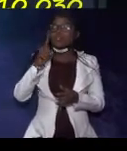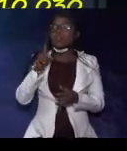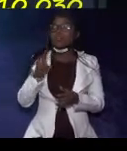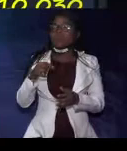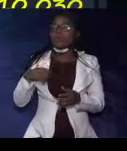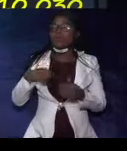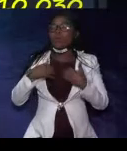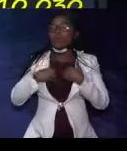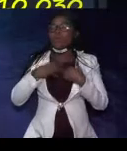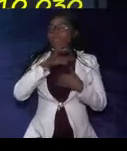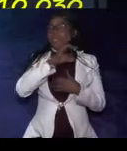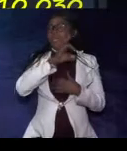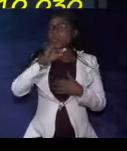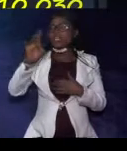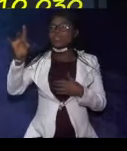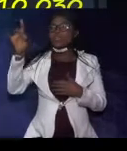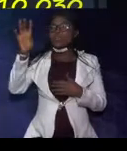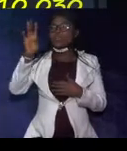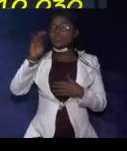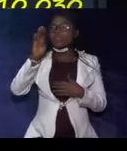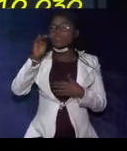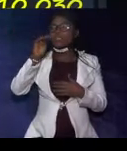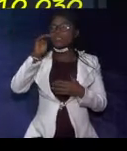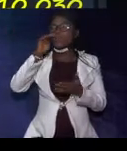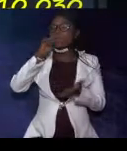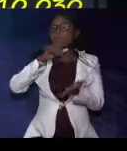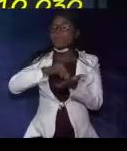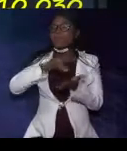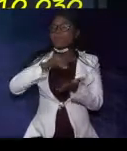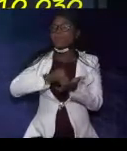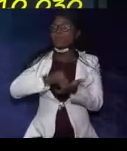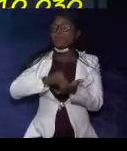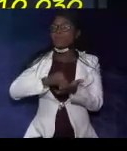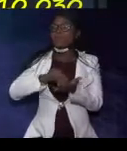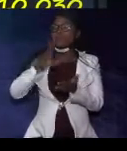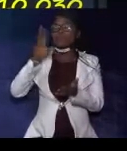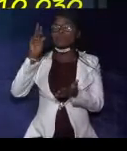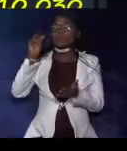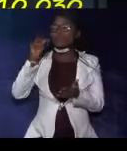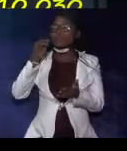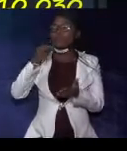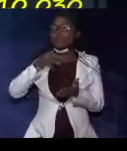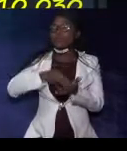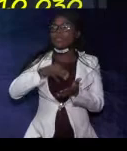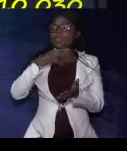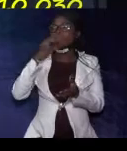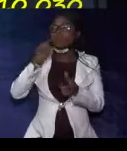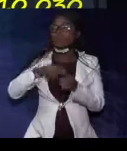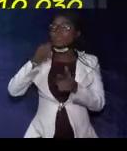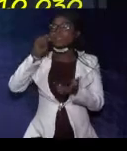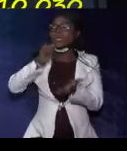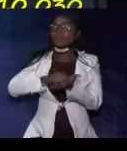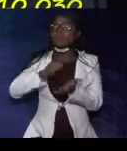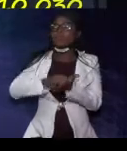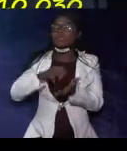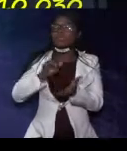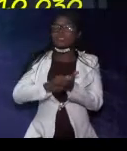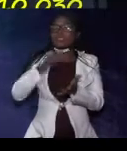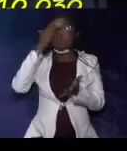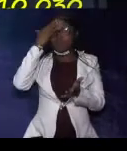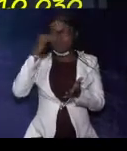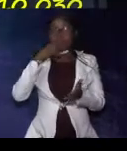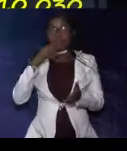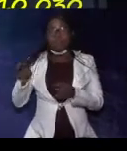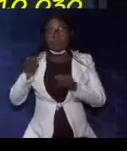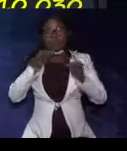570,691. Then you have 814 billion. Then there is no million and there is no thousand, so that's why you put zeros